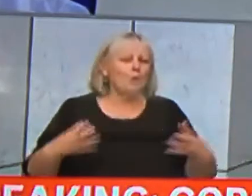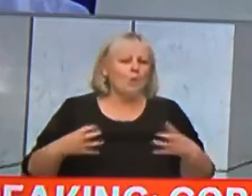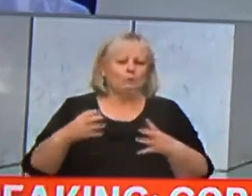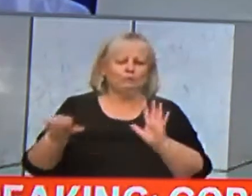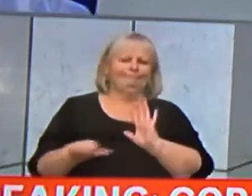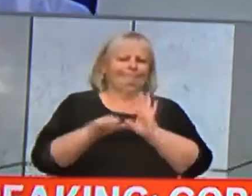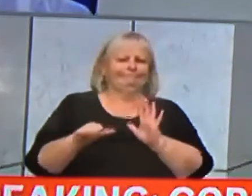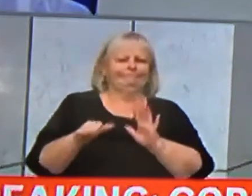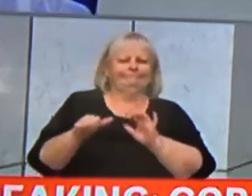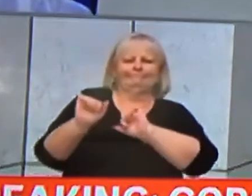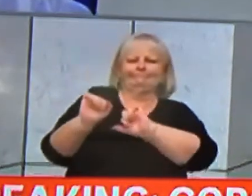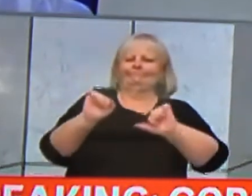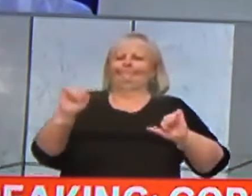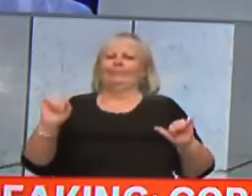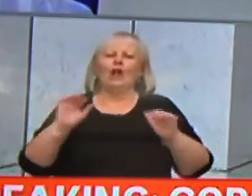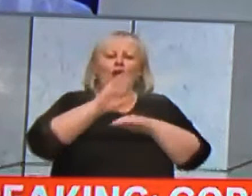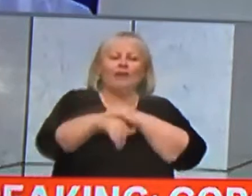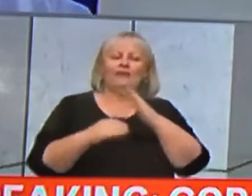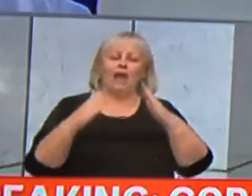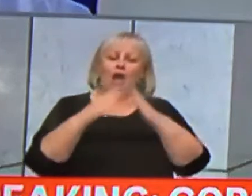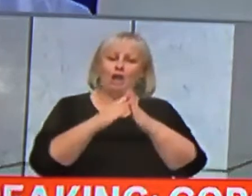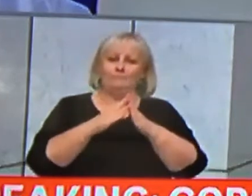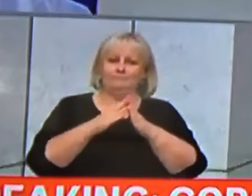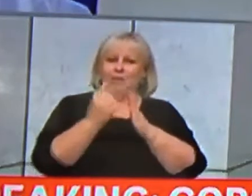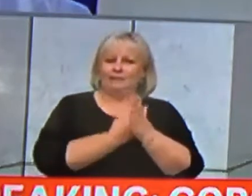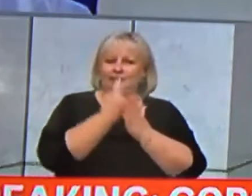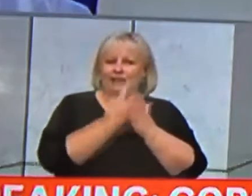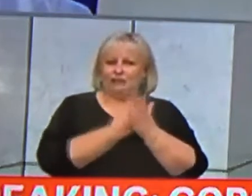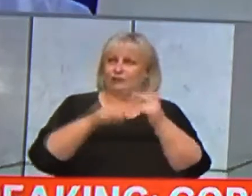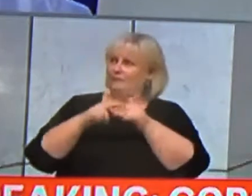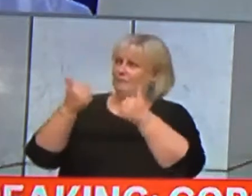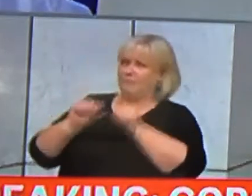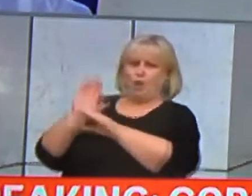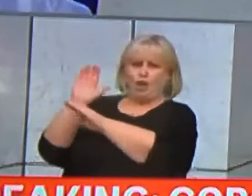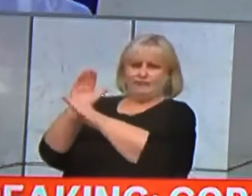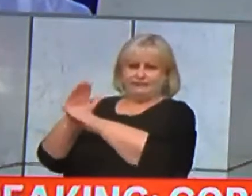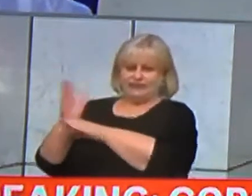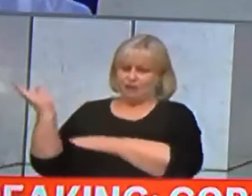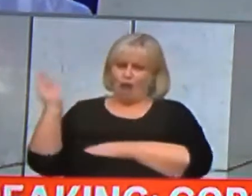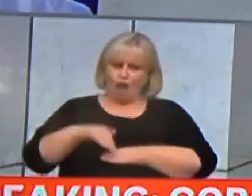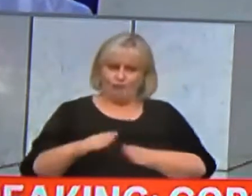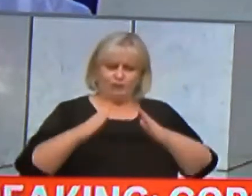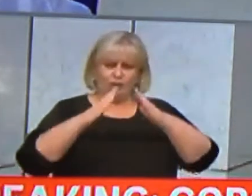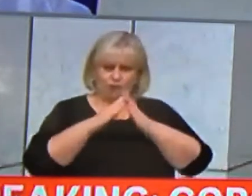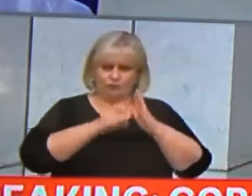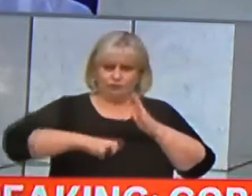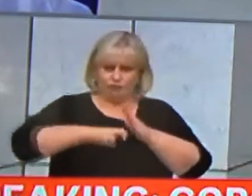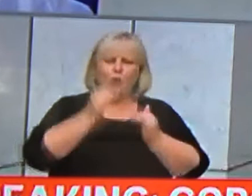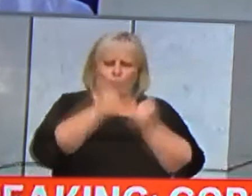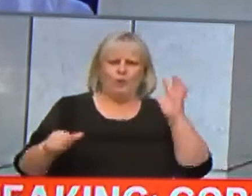the enforcement of the self-isolation that is put in place for people returning through our airports in